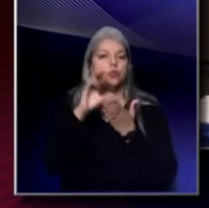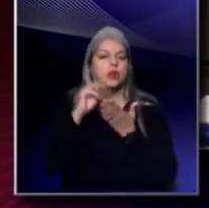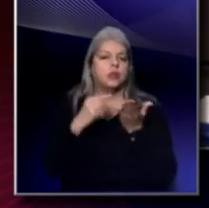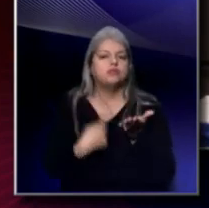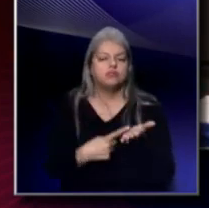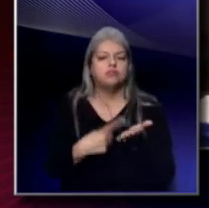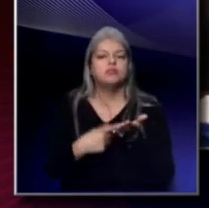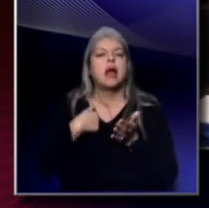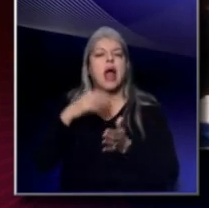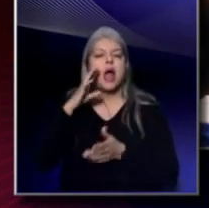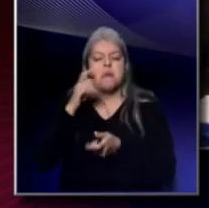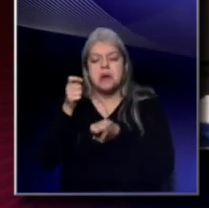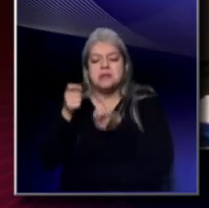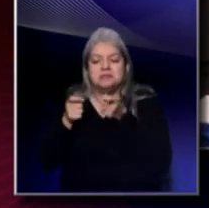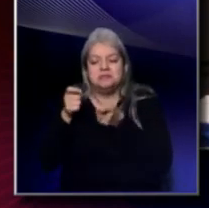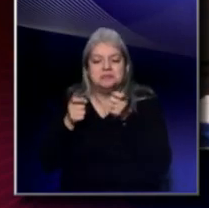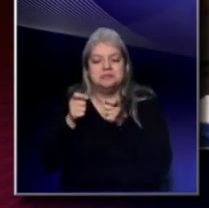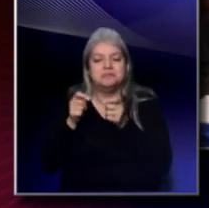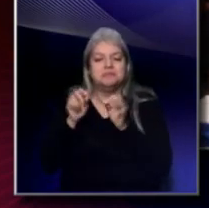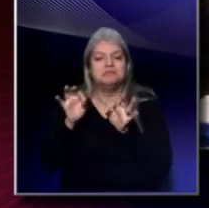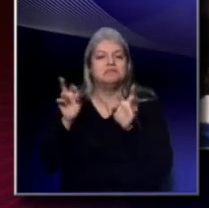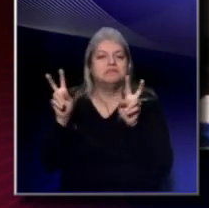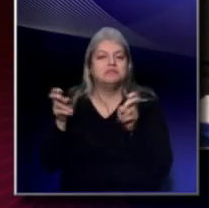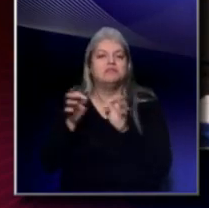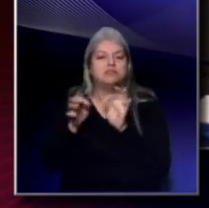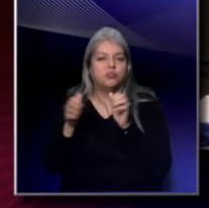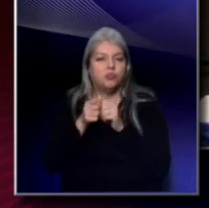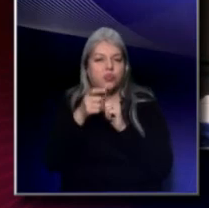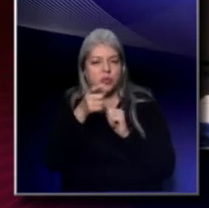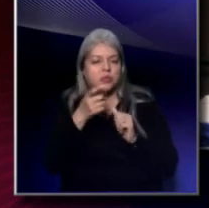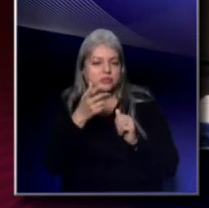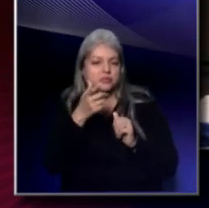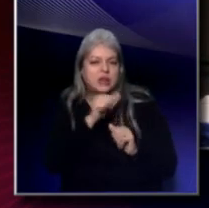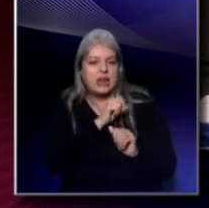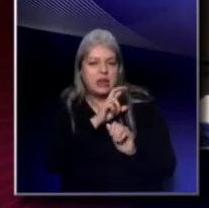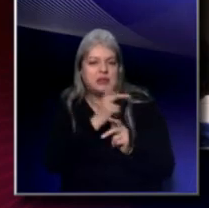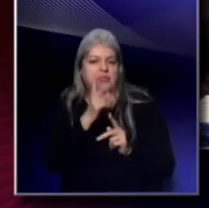I'll sharpen that with you more, Annette. You and I can interact about that.